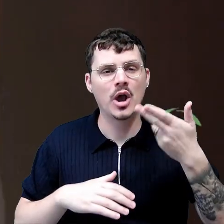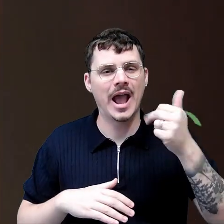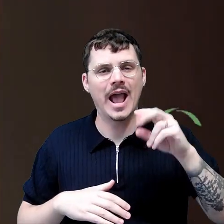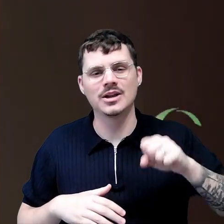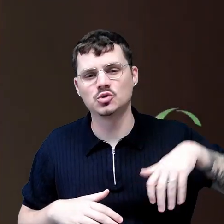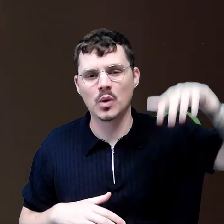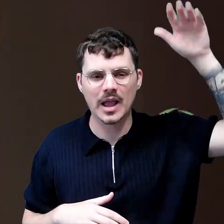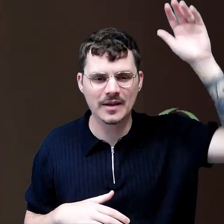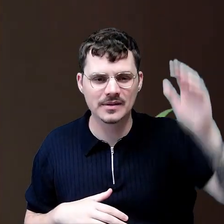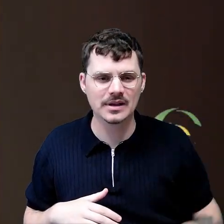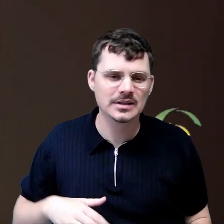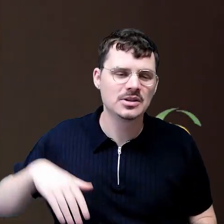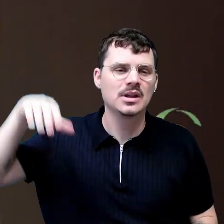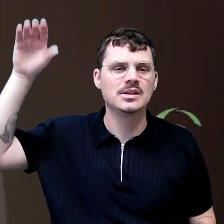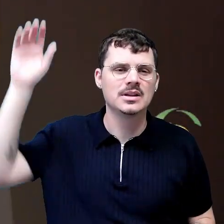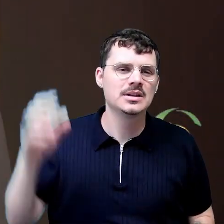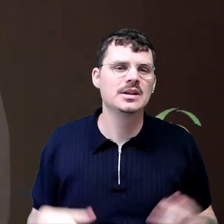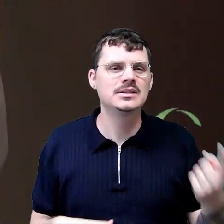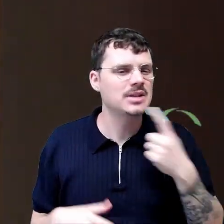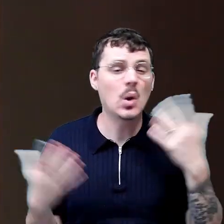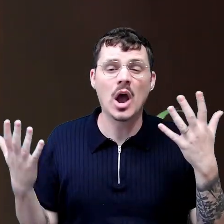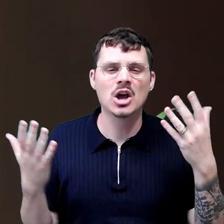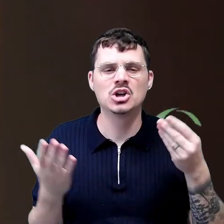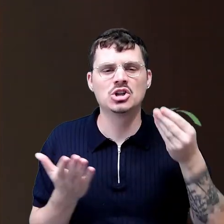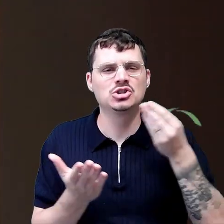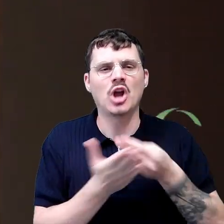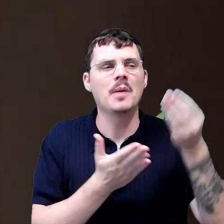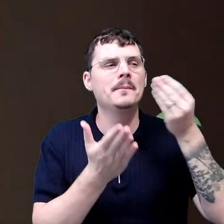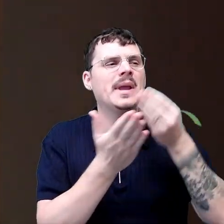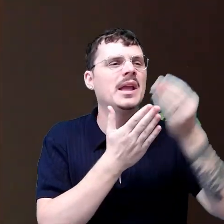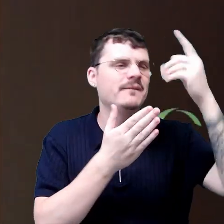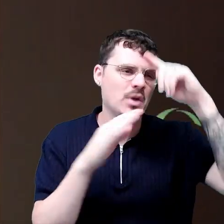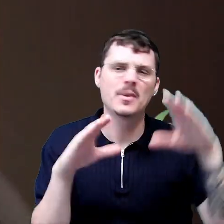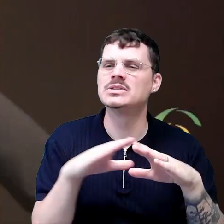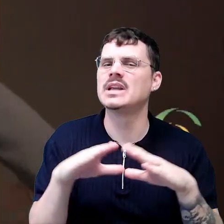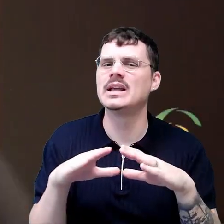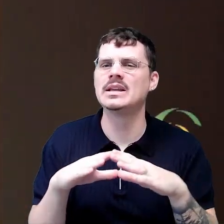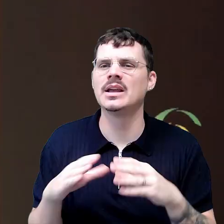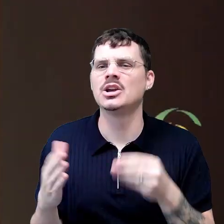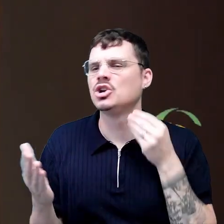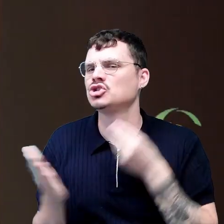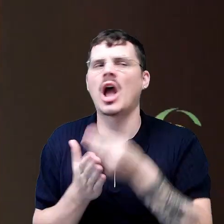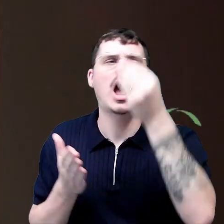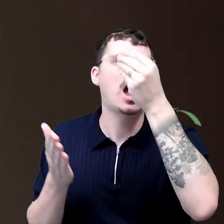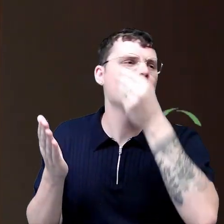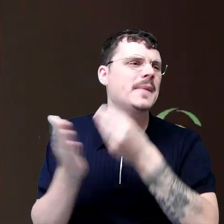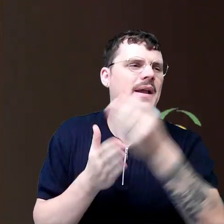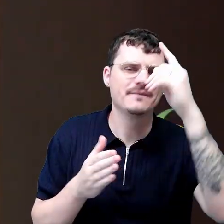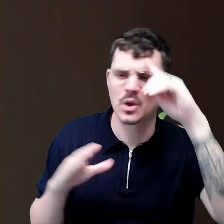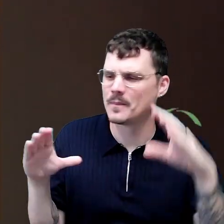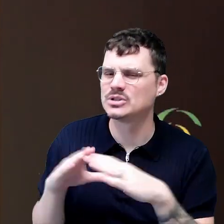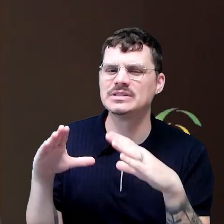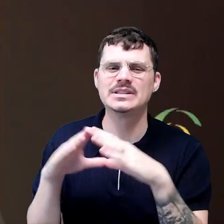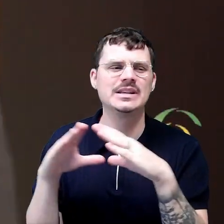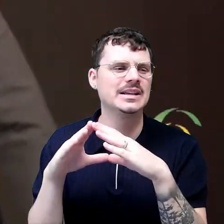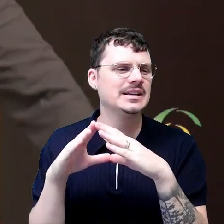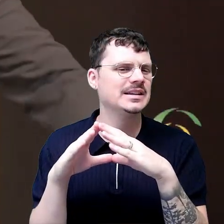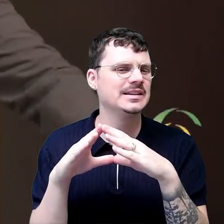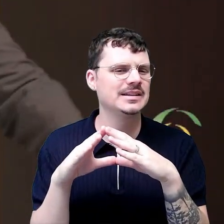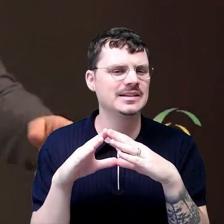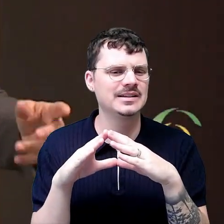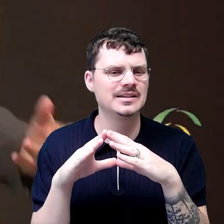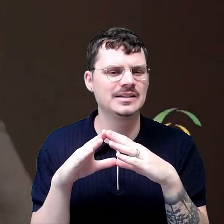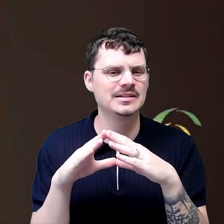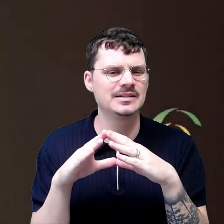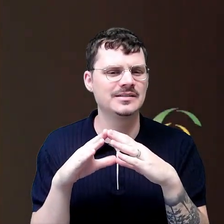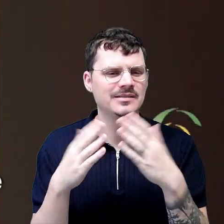waving his arms, saying, "Shopping for pussy, shopping for pussy."